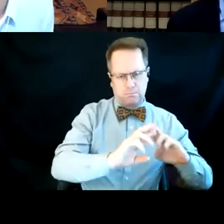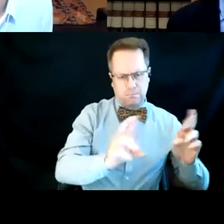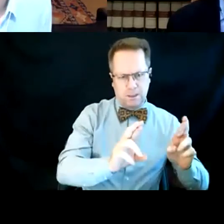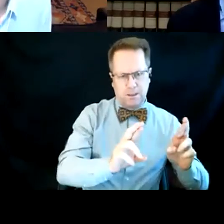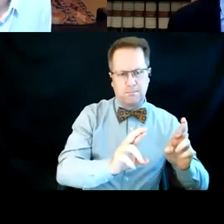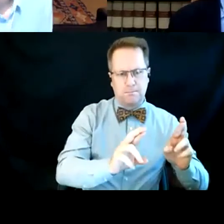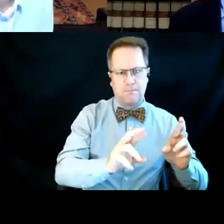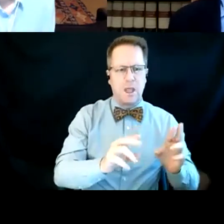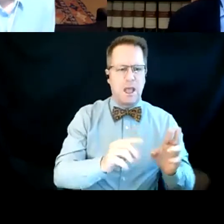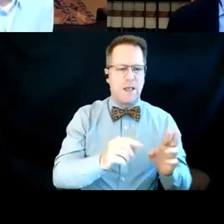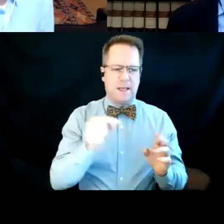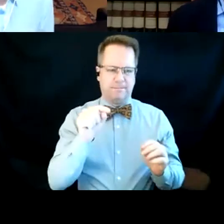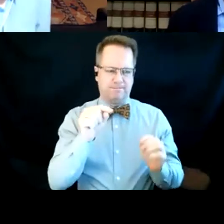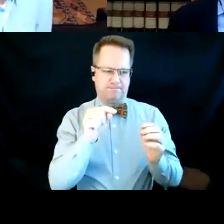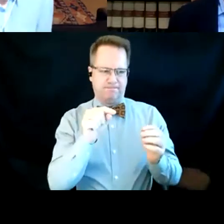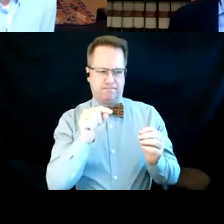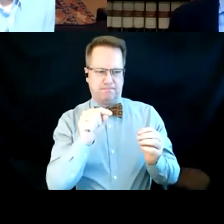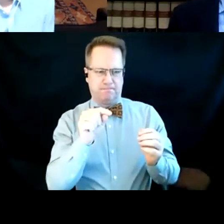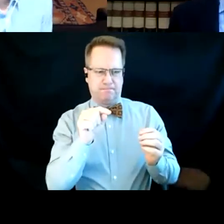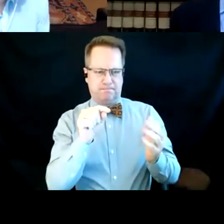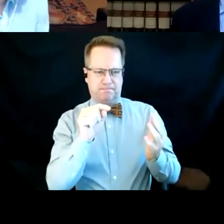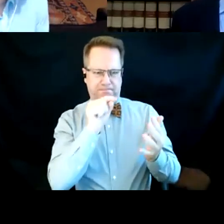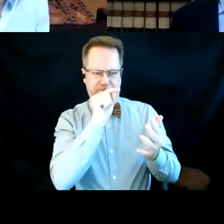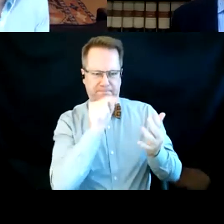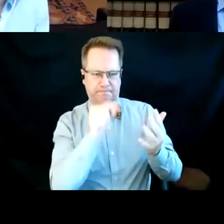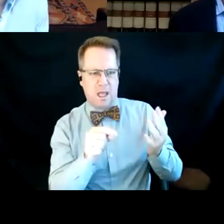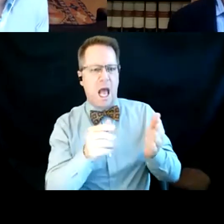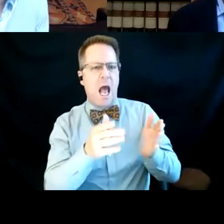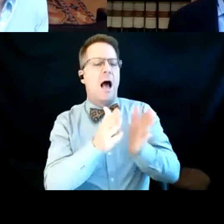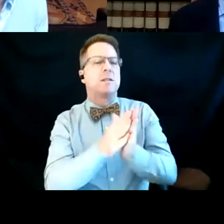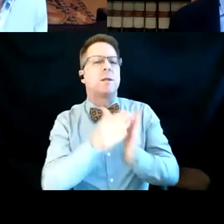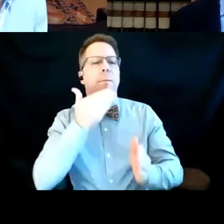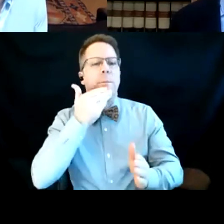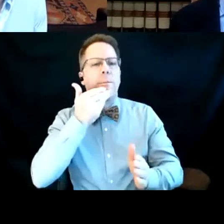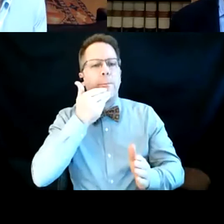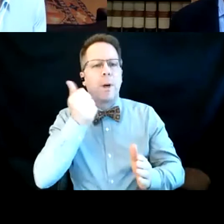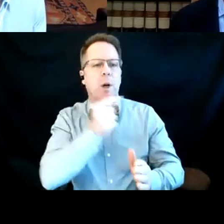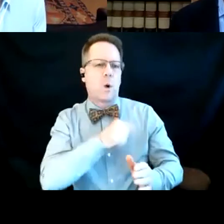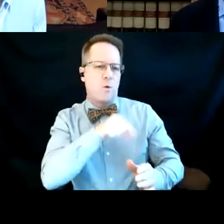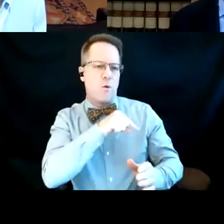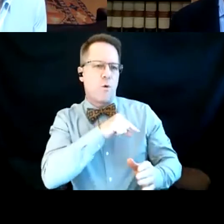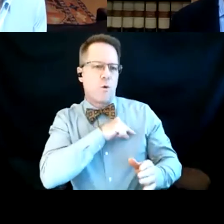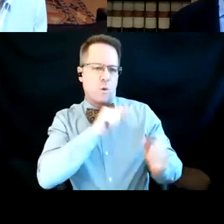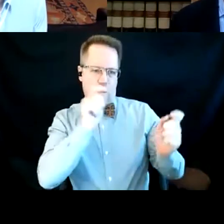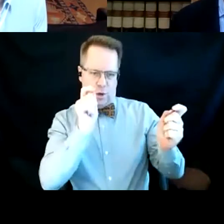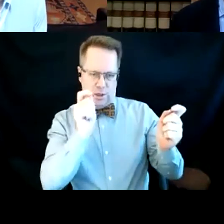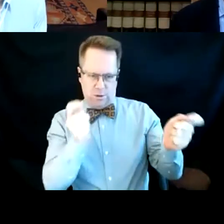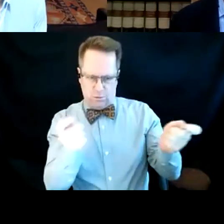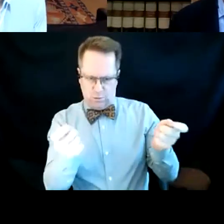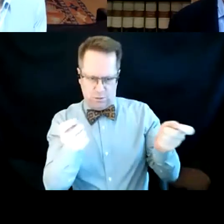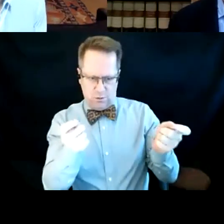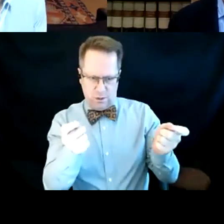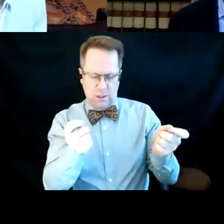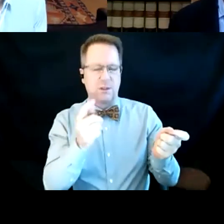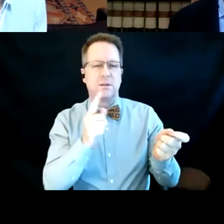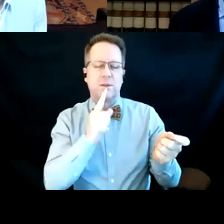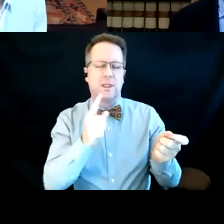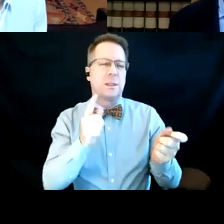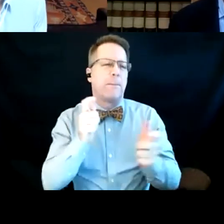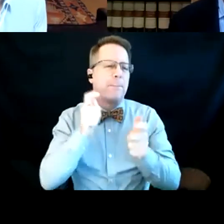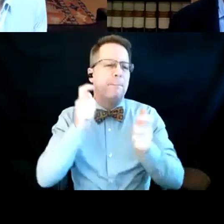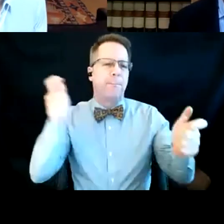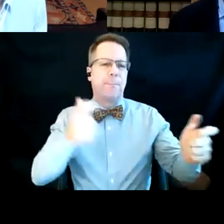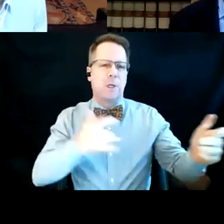better quality control measures with respect to the census. There are really big concerns that